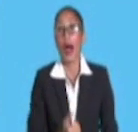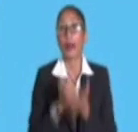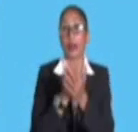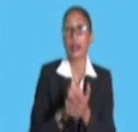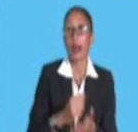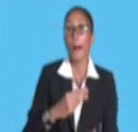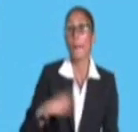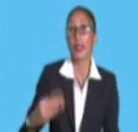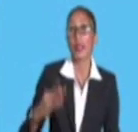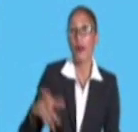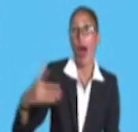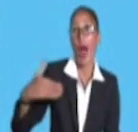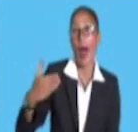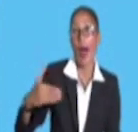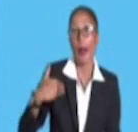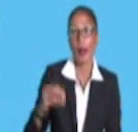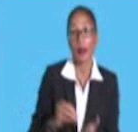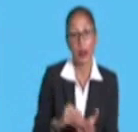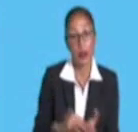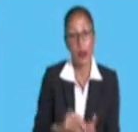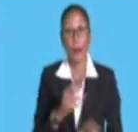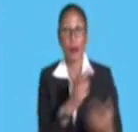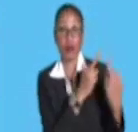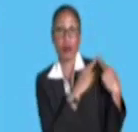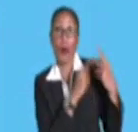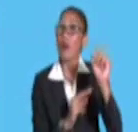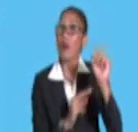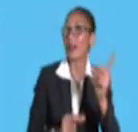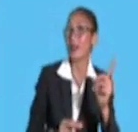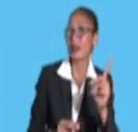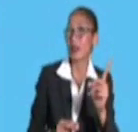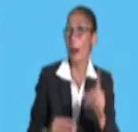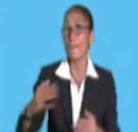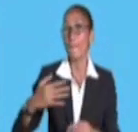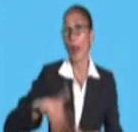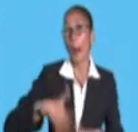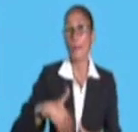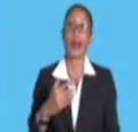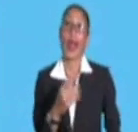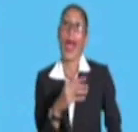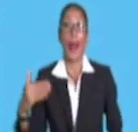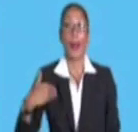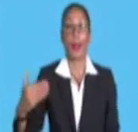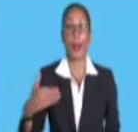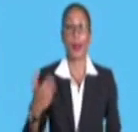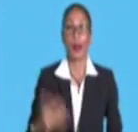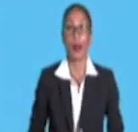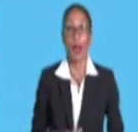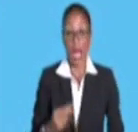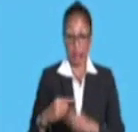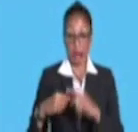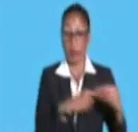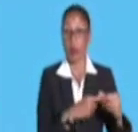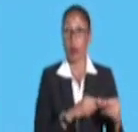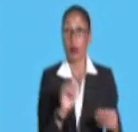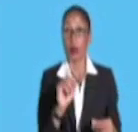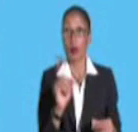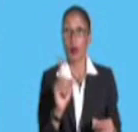and Medical Services with particular responsibilities to public health. My leadership